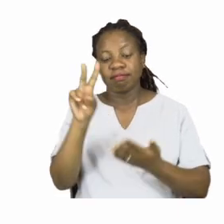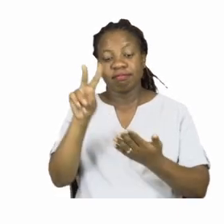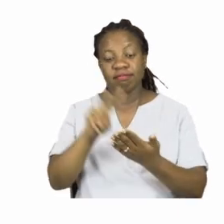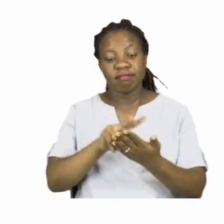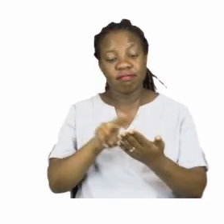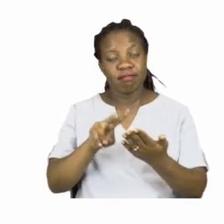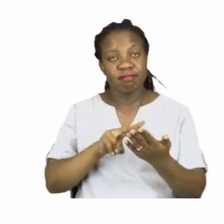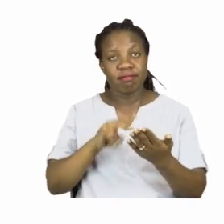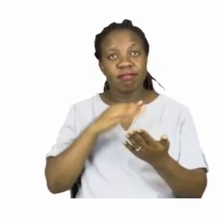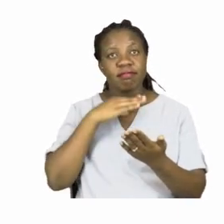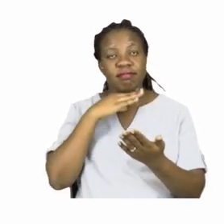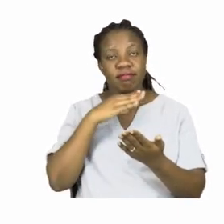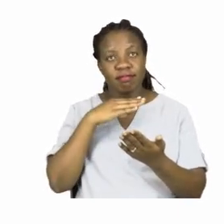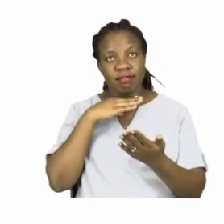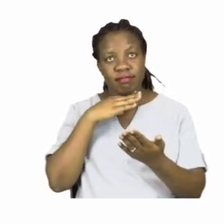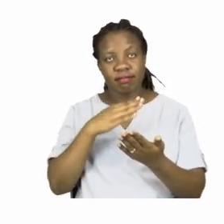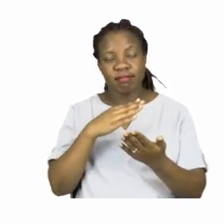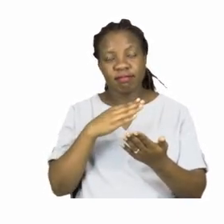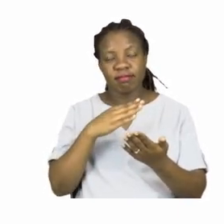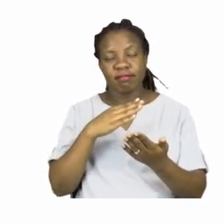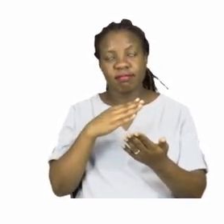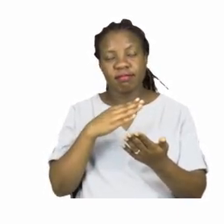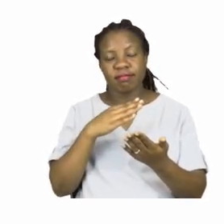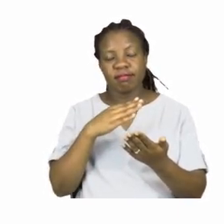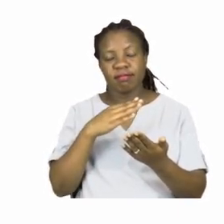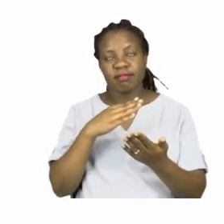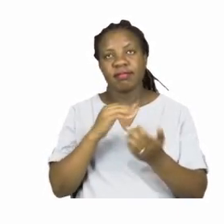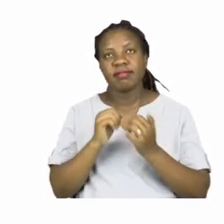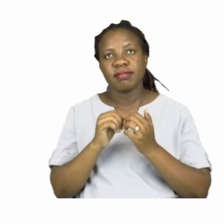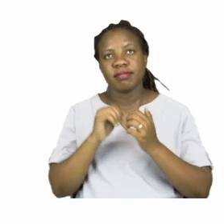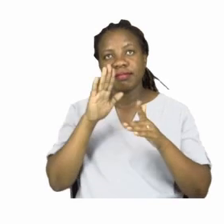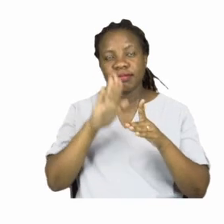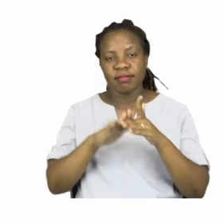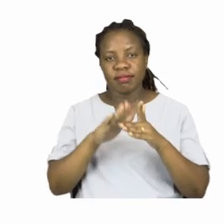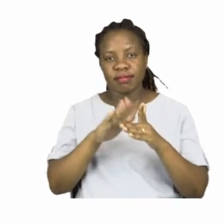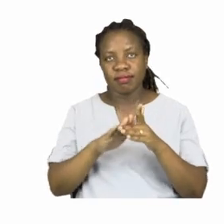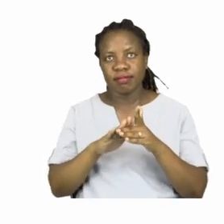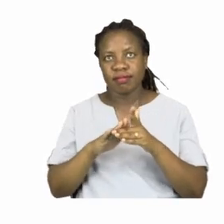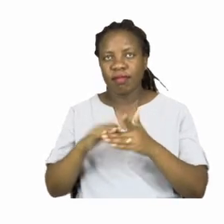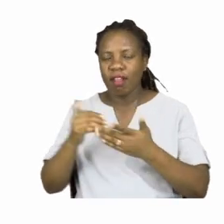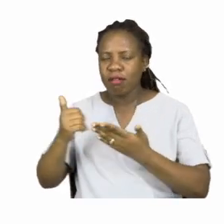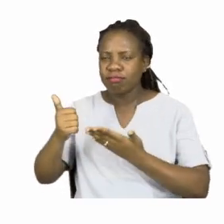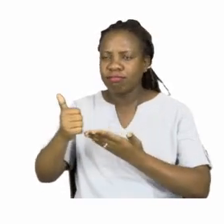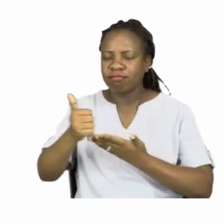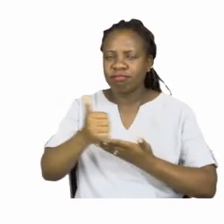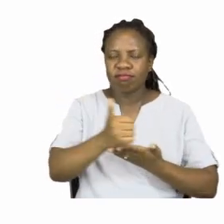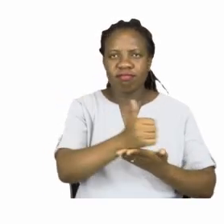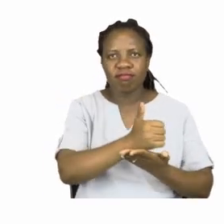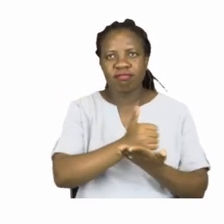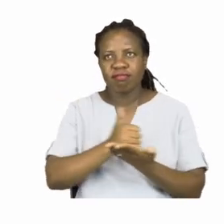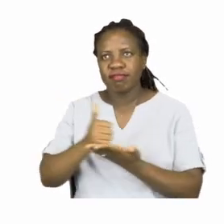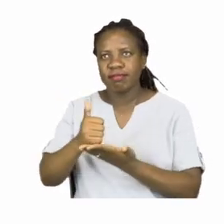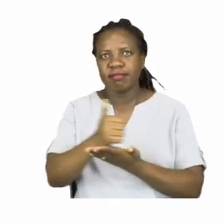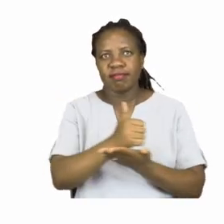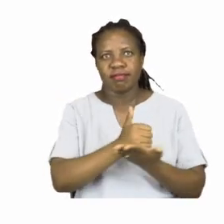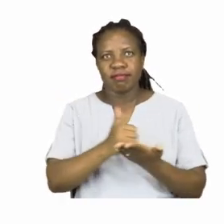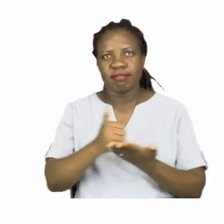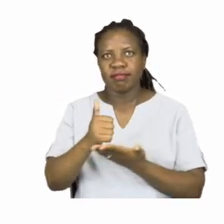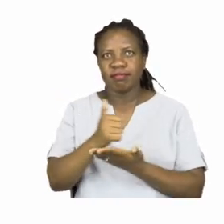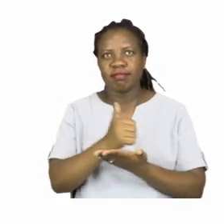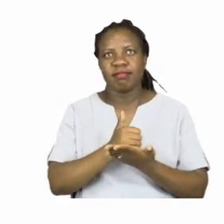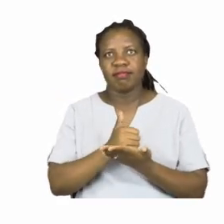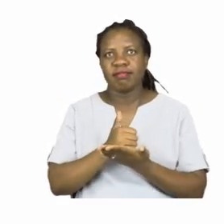reading comprehension. And this one is all about cleaning up. Now, it's our